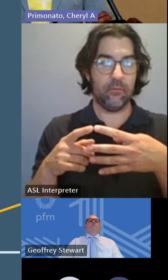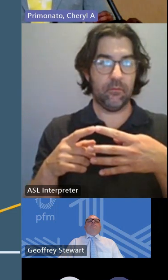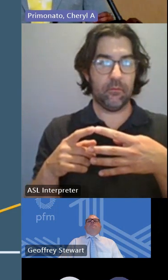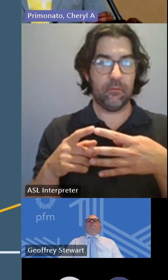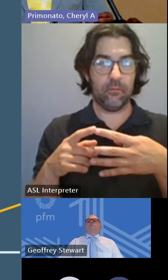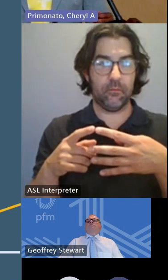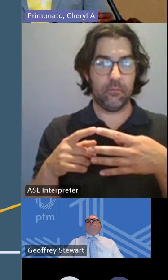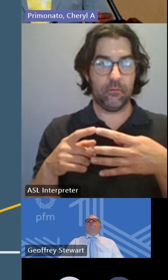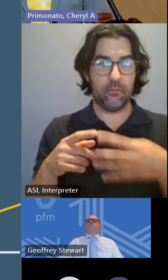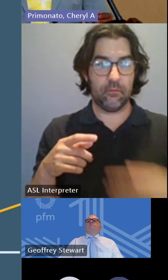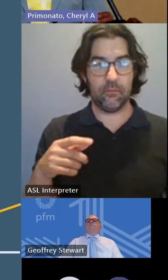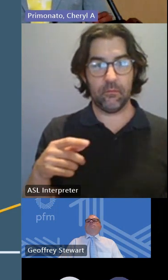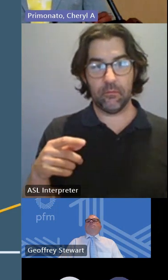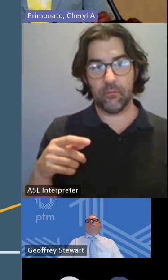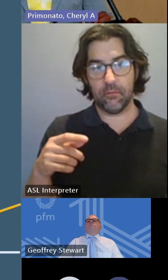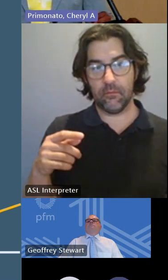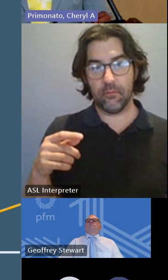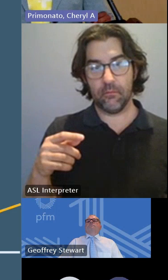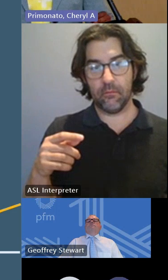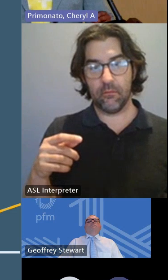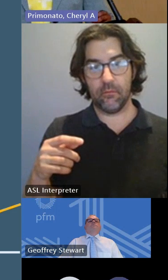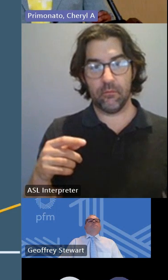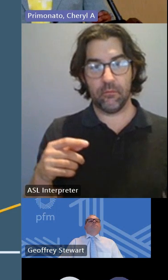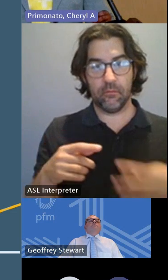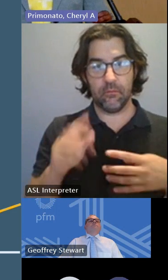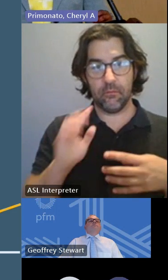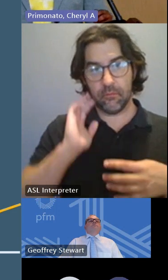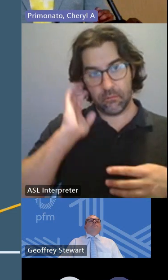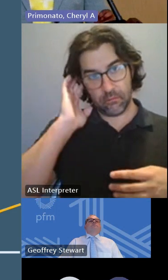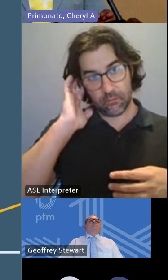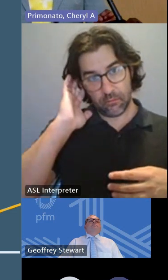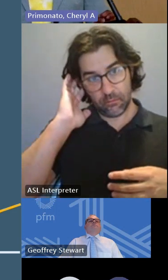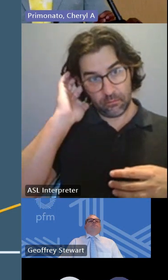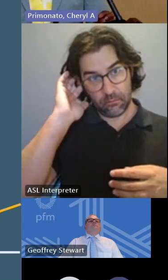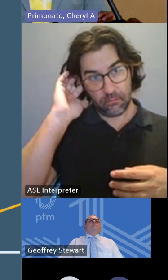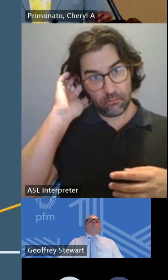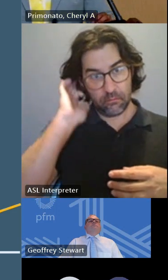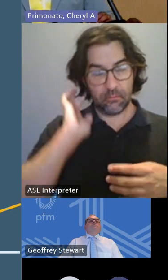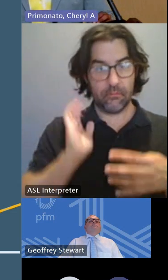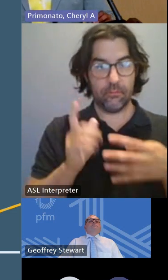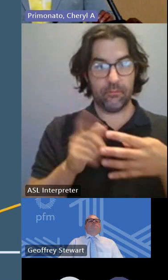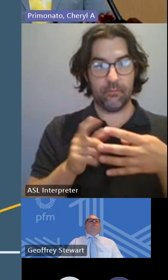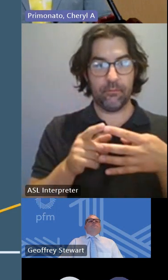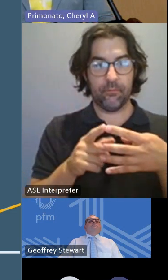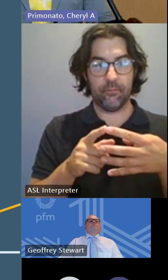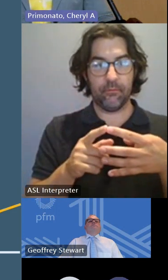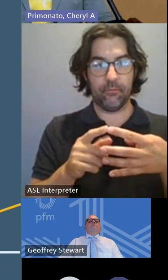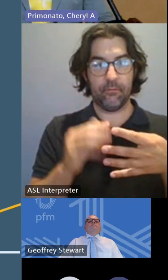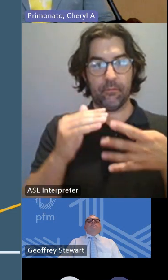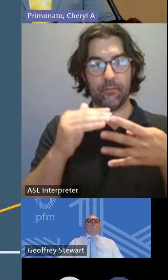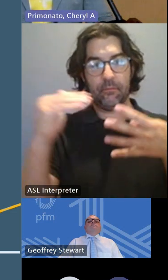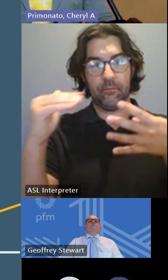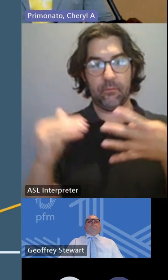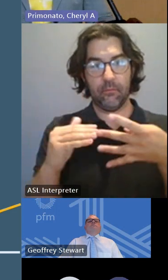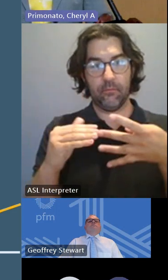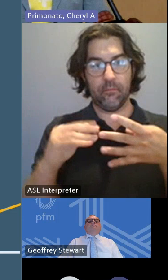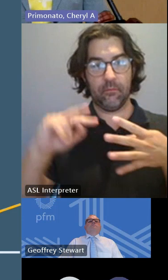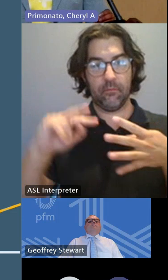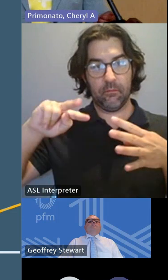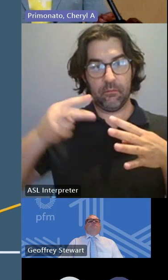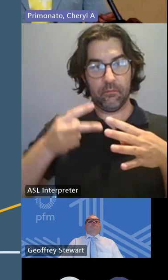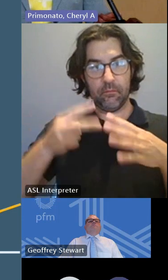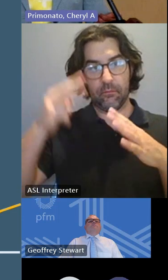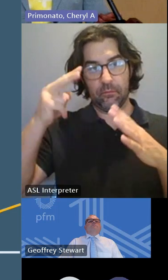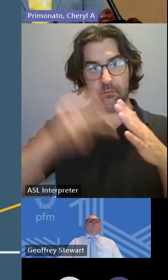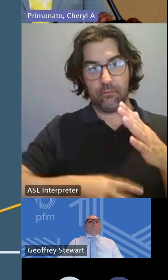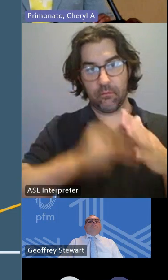participants, and utilization was also evaluated through PRT's Ready to Ride app. Initial results of the pilot showed that passes